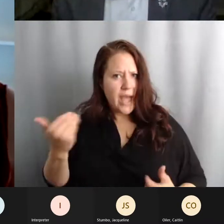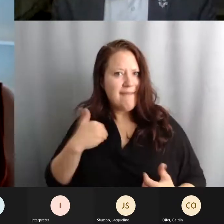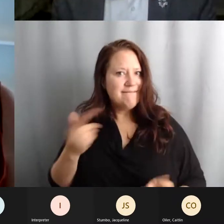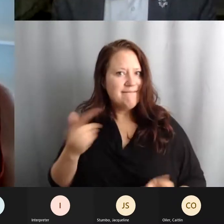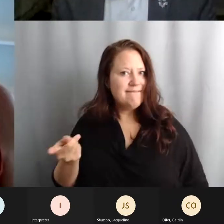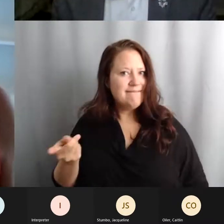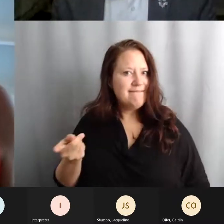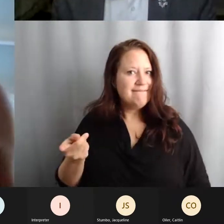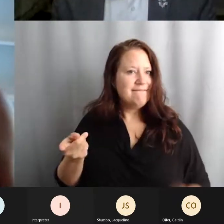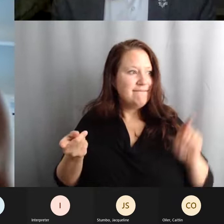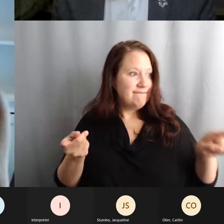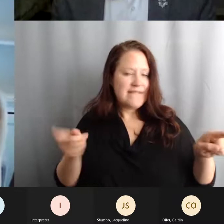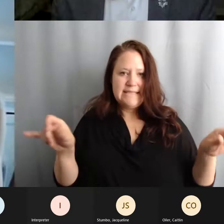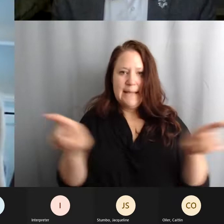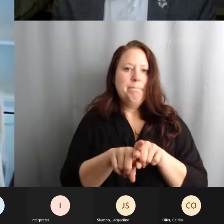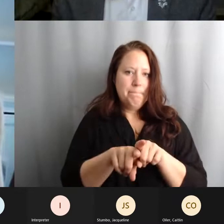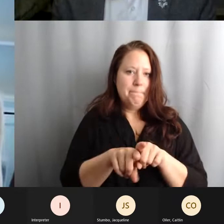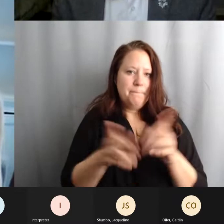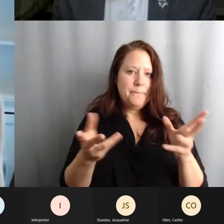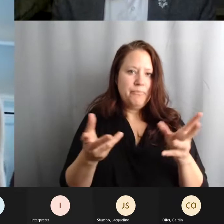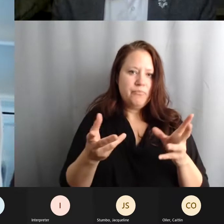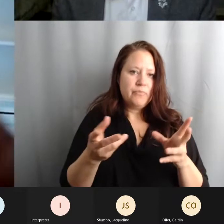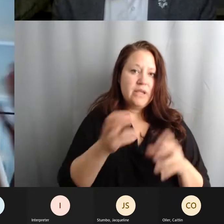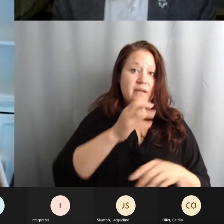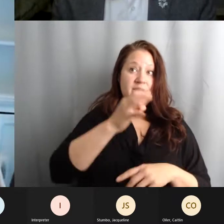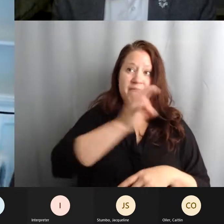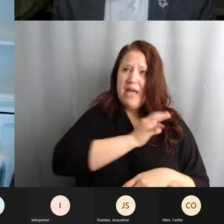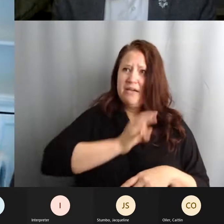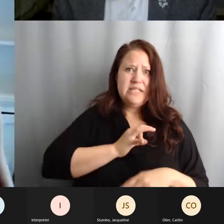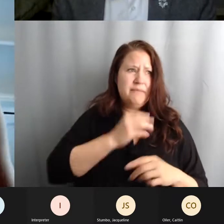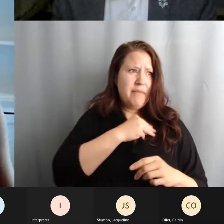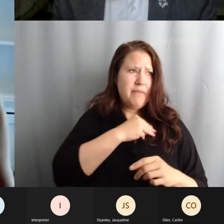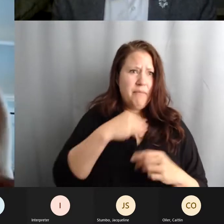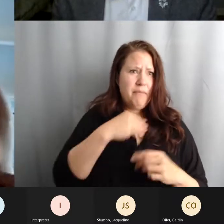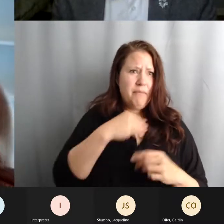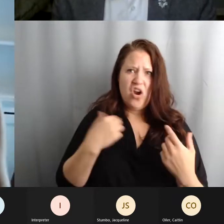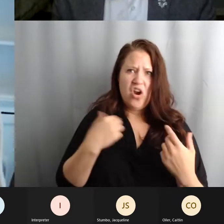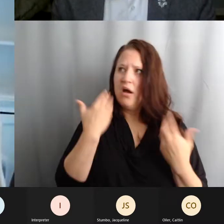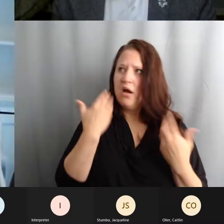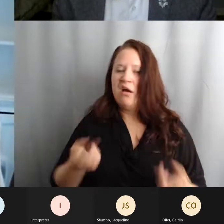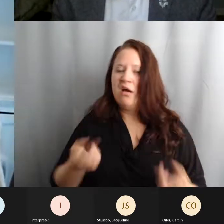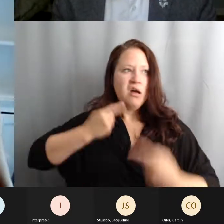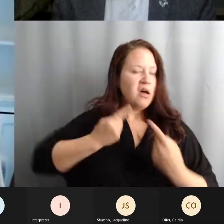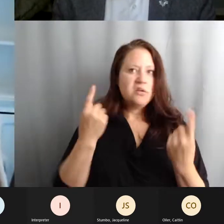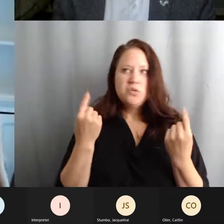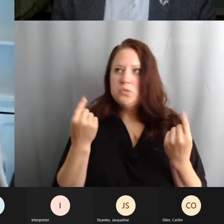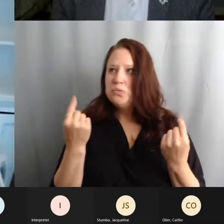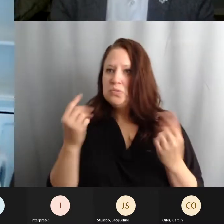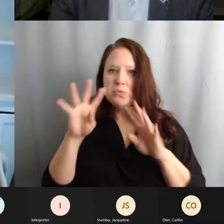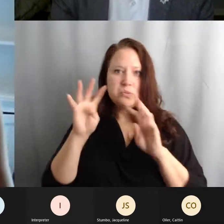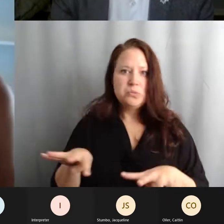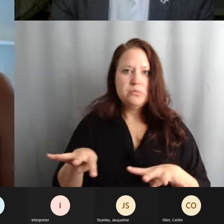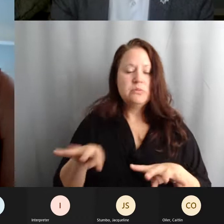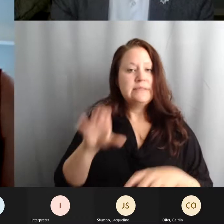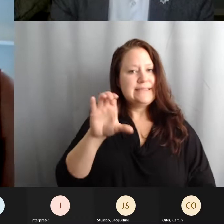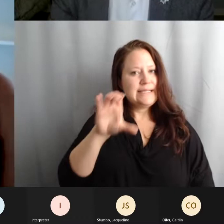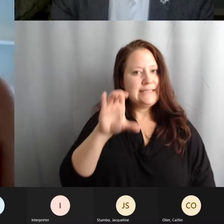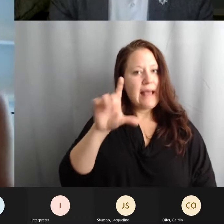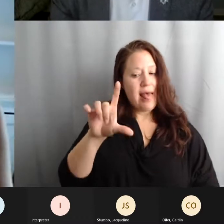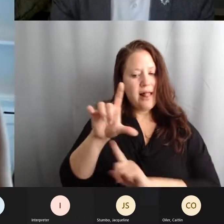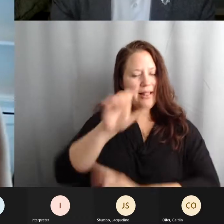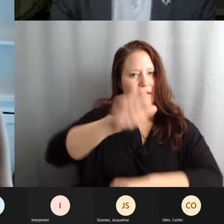students, faculty, and staff. And certainly if a faculty member is struggling to figure out, like, how do I manage this? That's what the CCL is